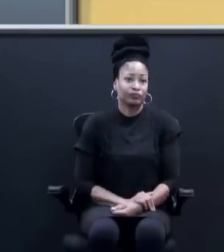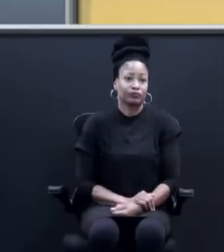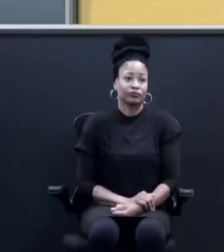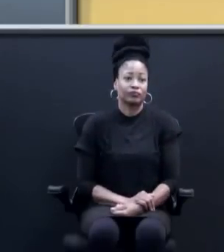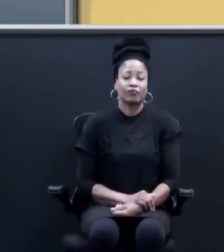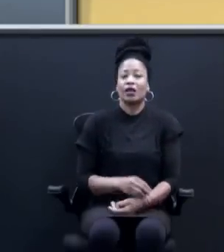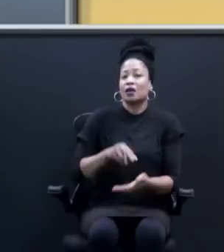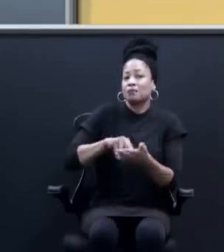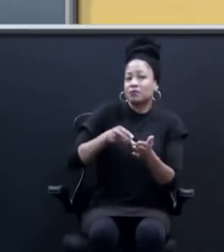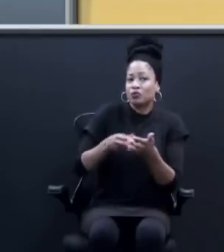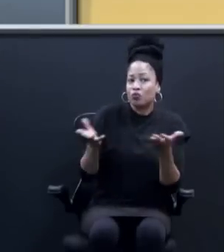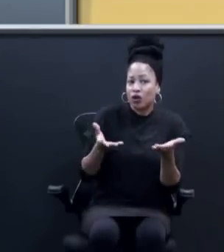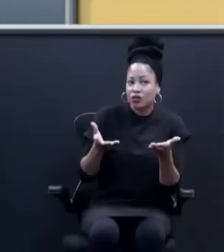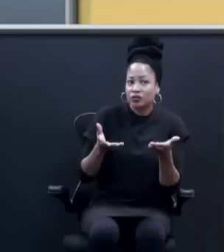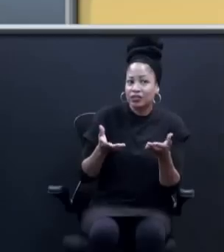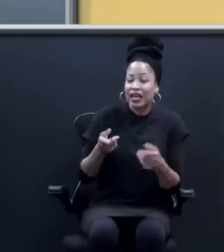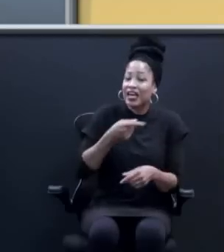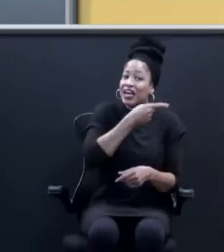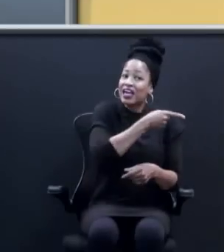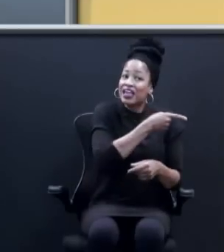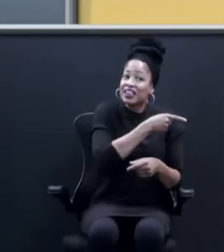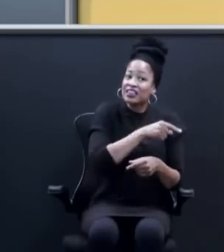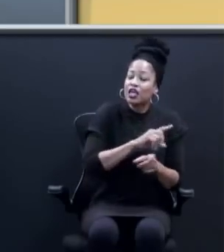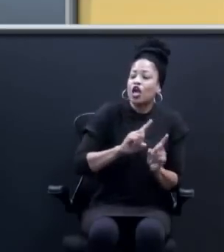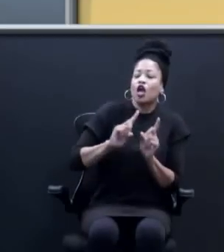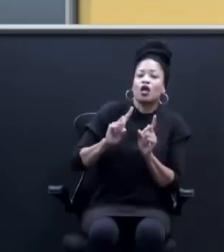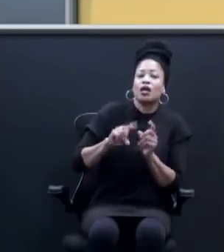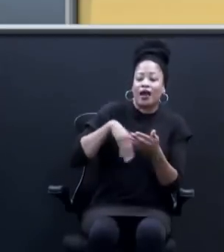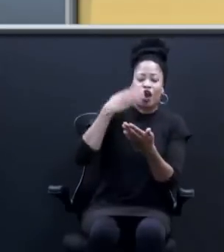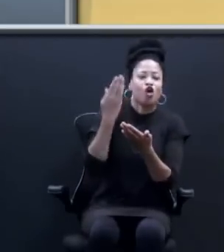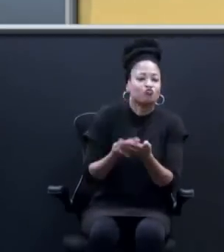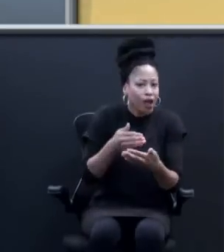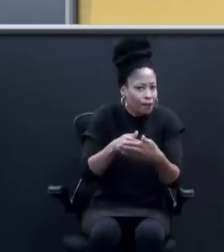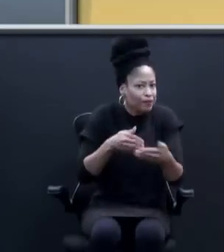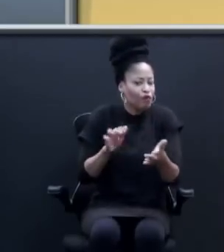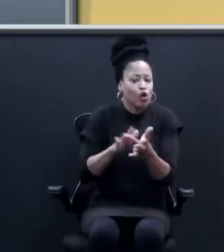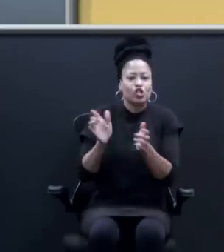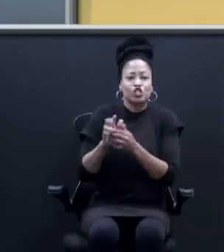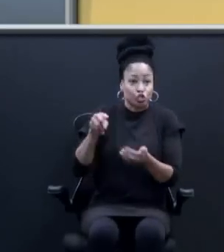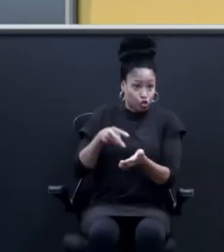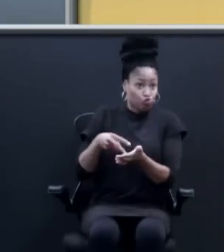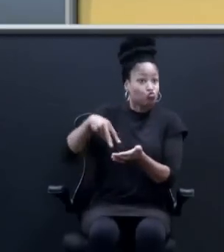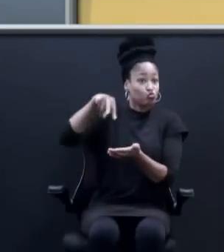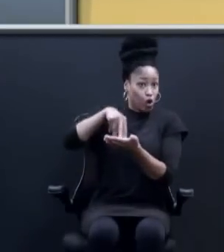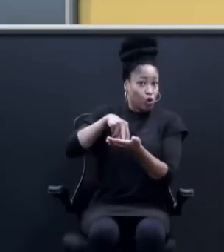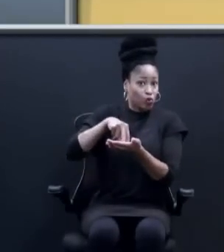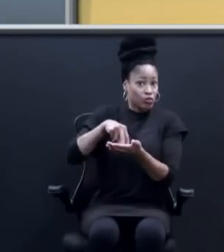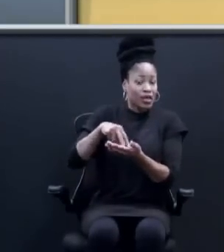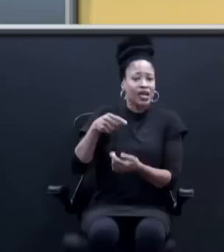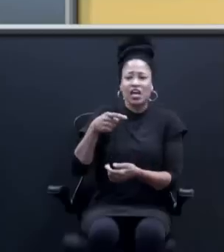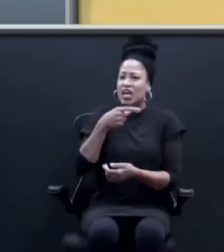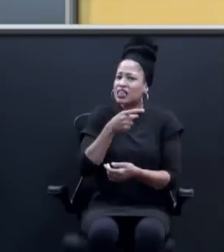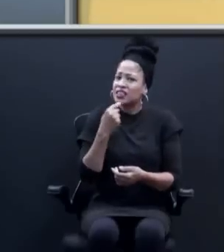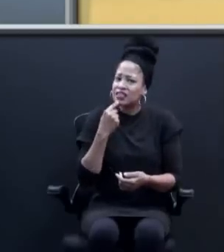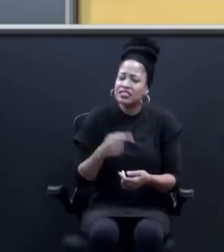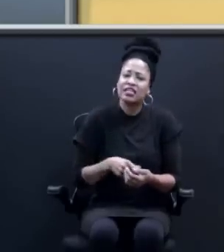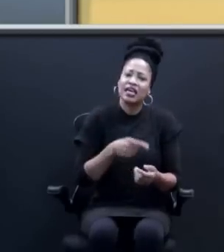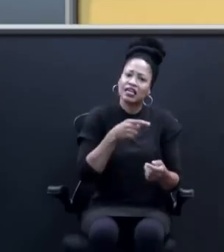So that means they got there before Jesus rose, because they said he rose Easter Sunday morning, didn't they?